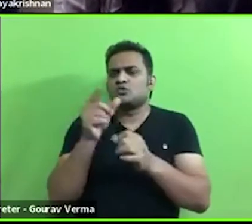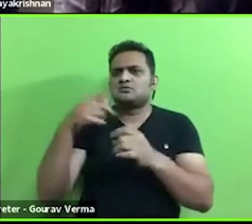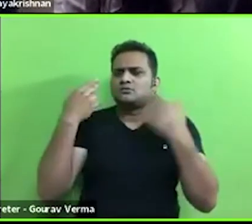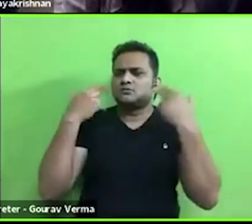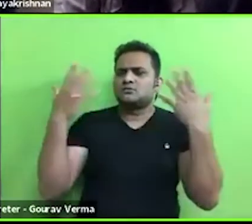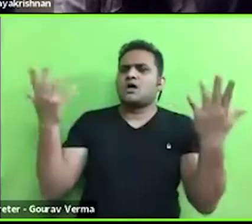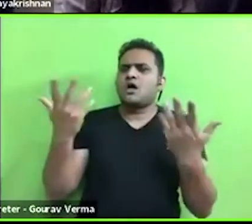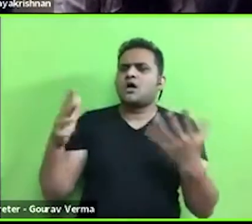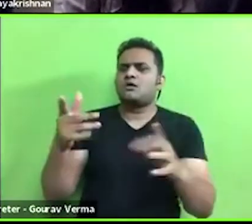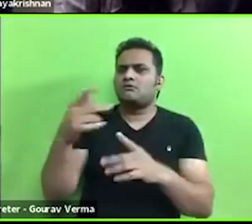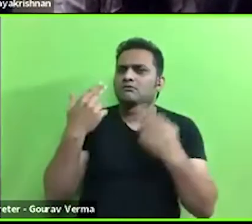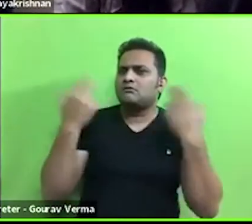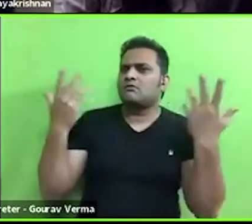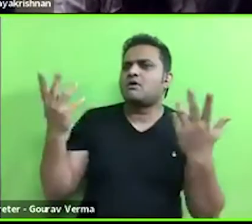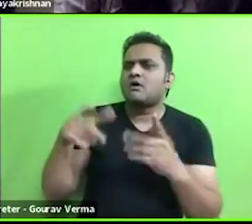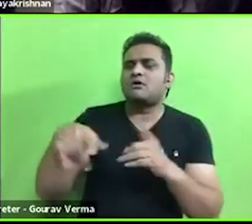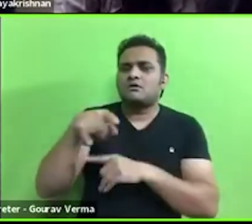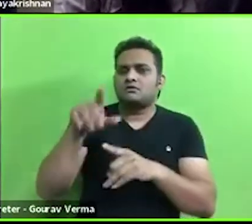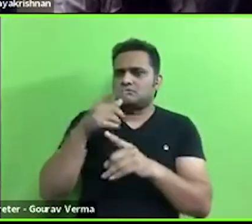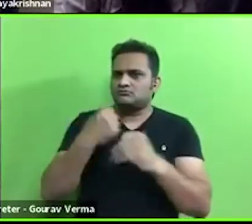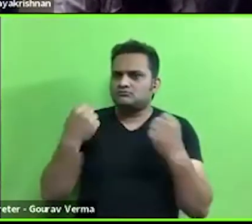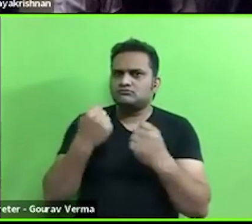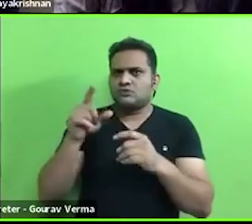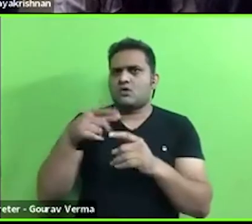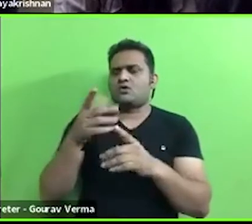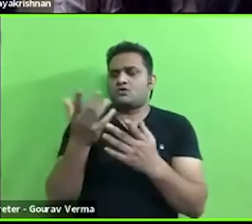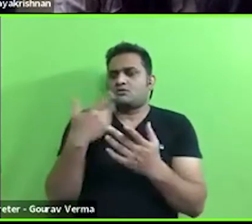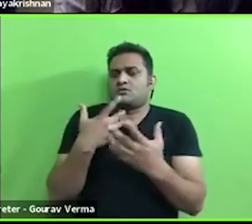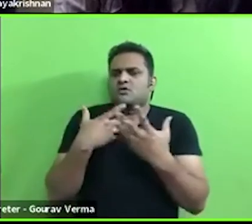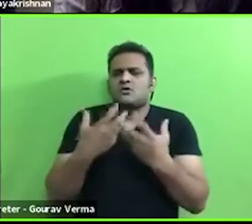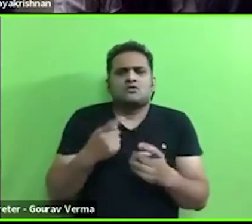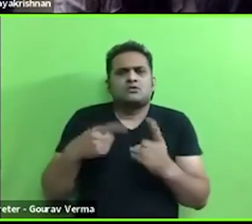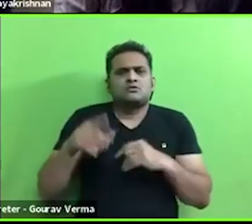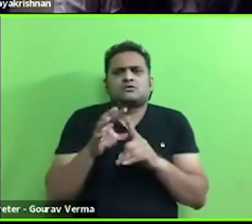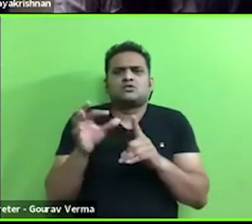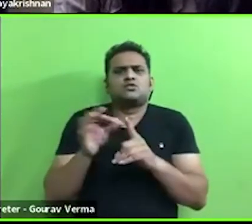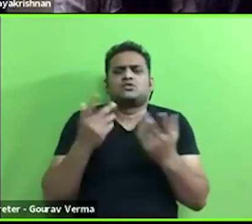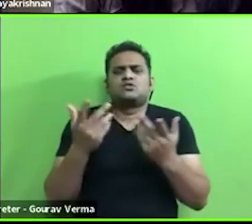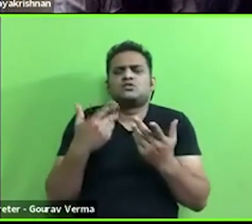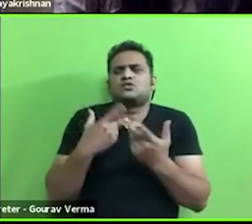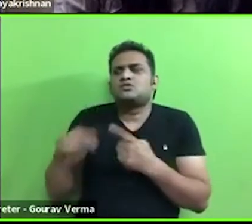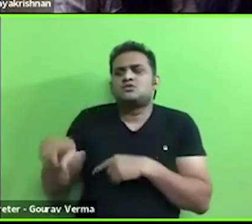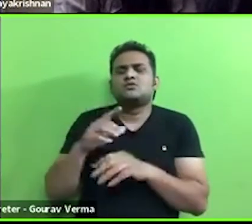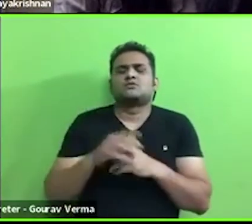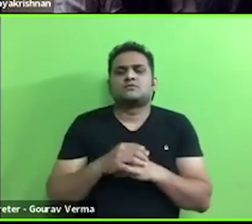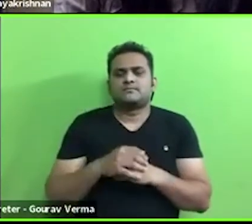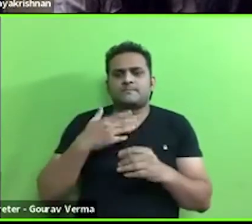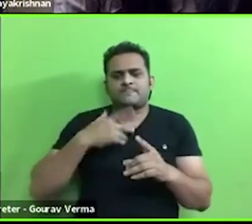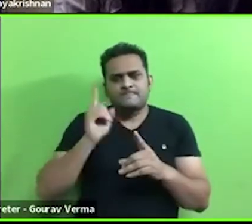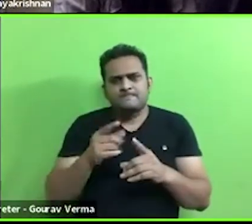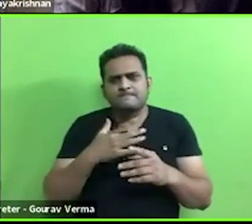very fact that his faith is intact and we can utilize. So what we want to do very pragmatically, Krishna, is we would like